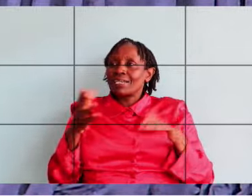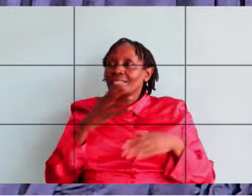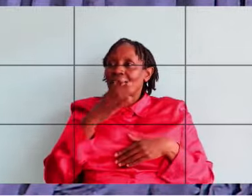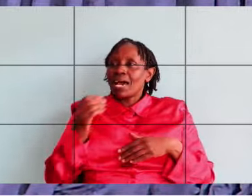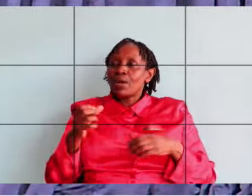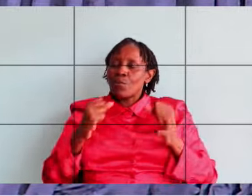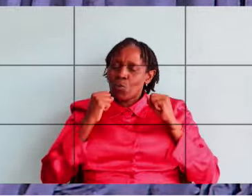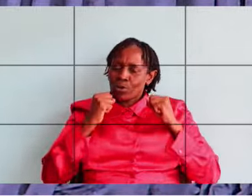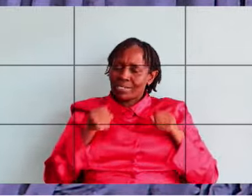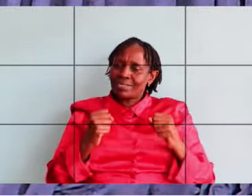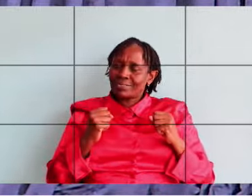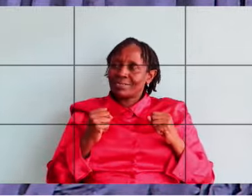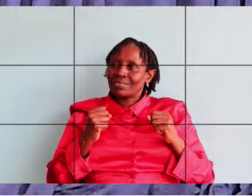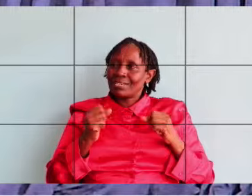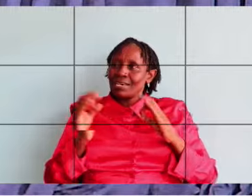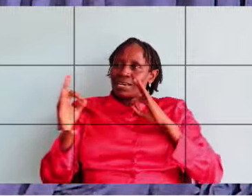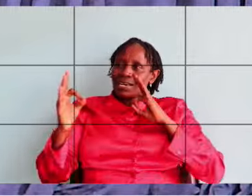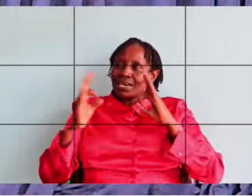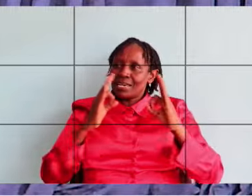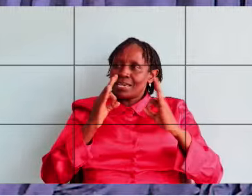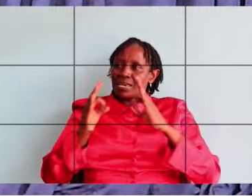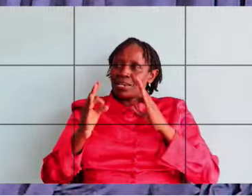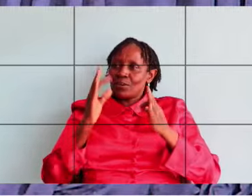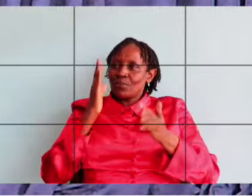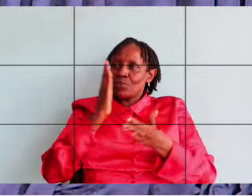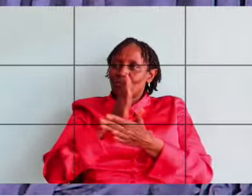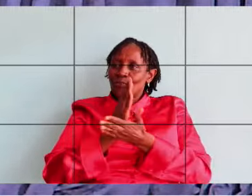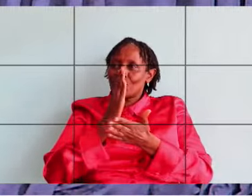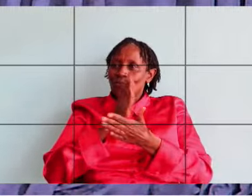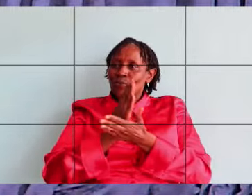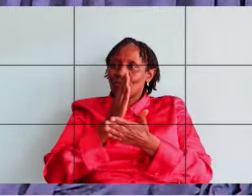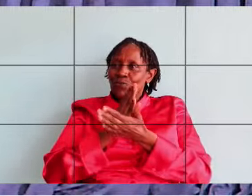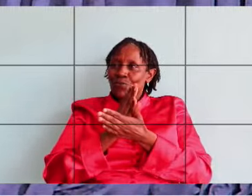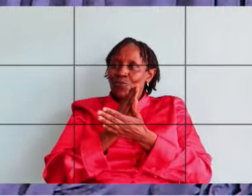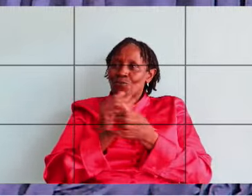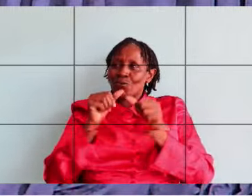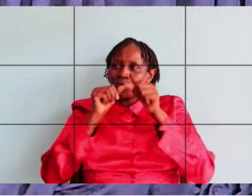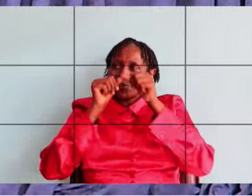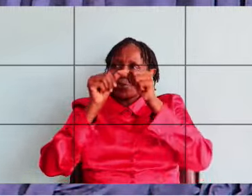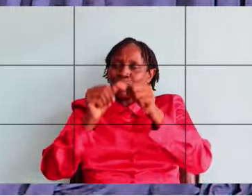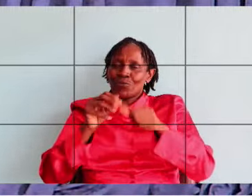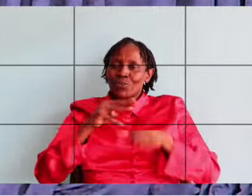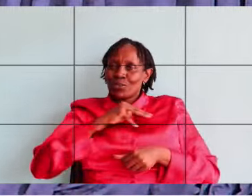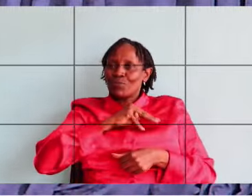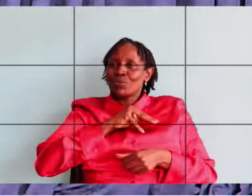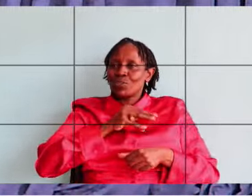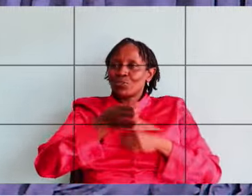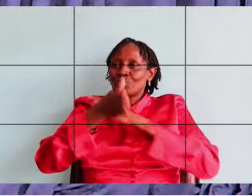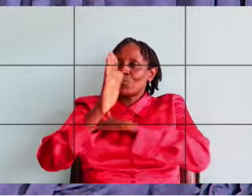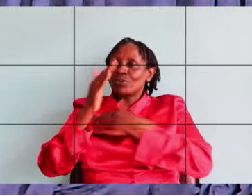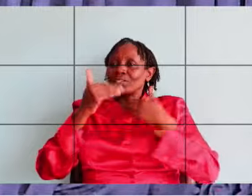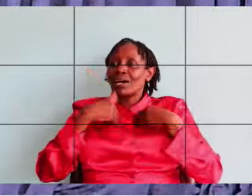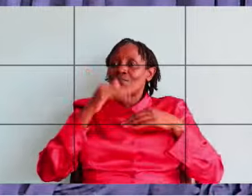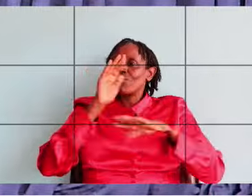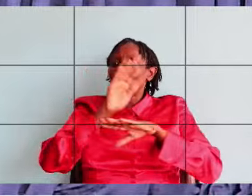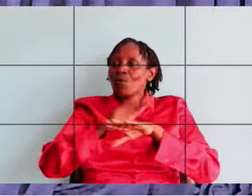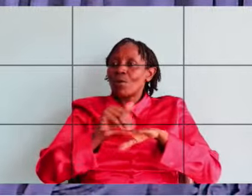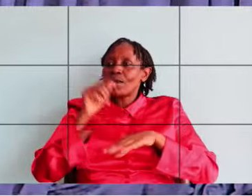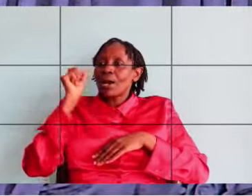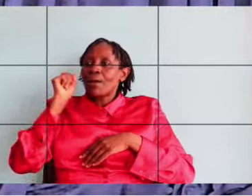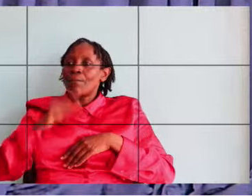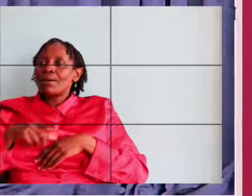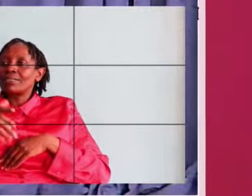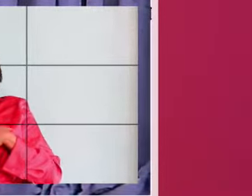boldness. If we are going to really carry out the commission that God has for us, we must cultivate strength, we